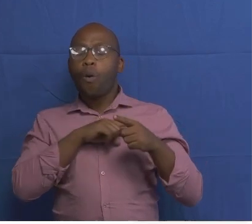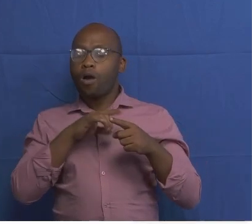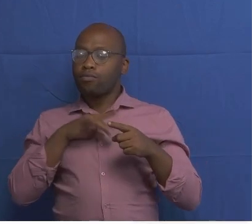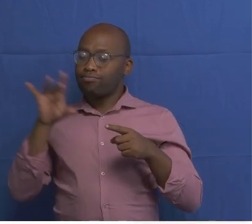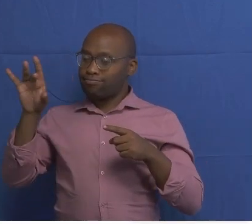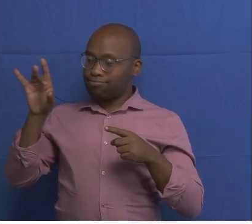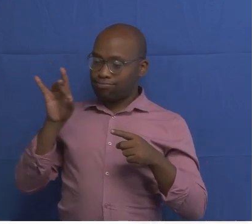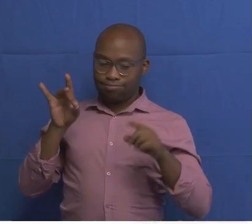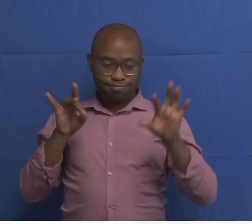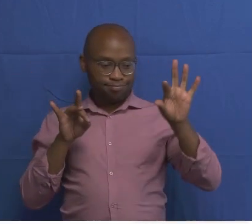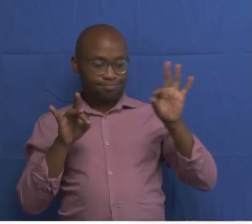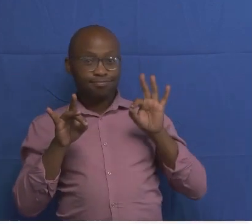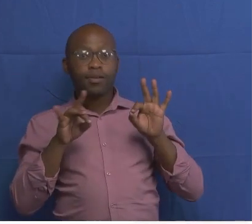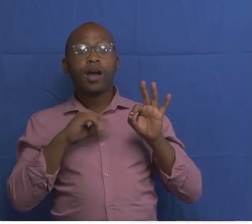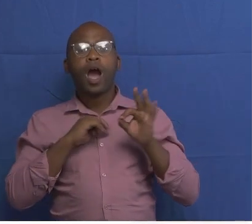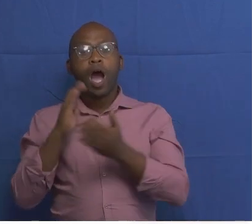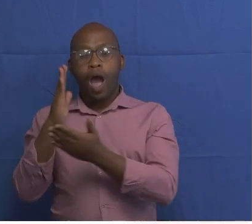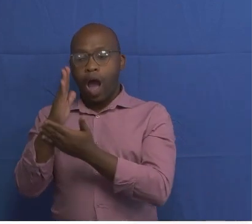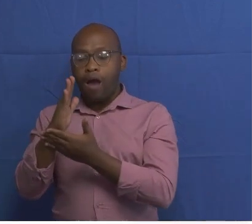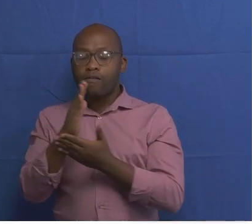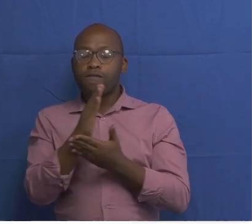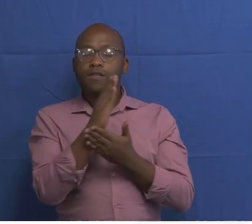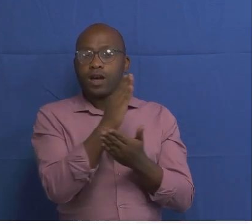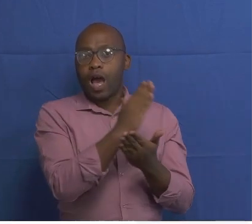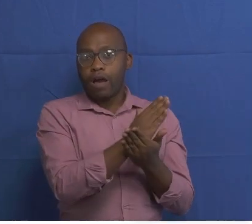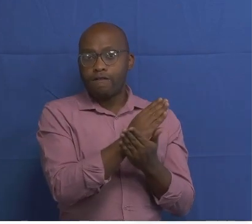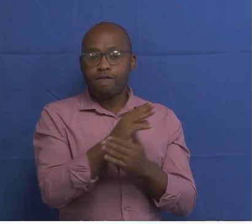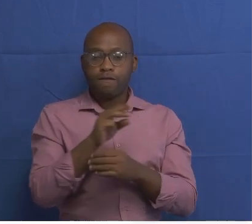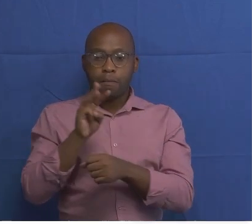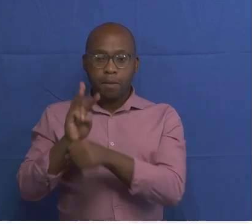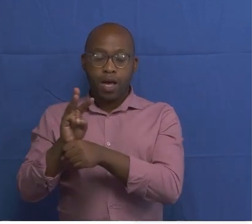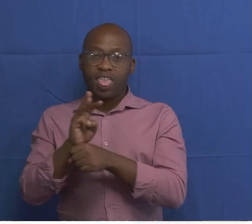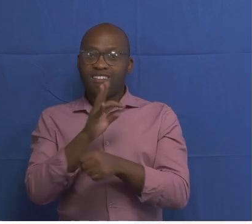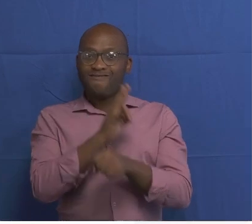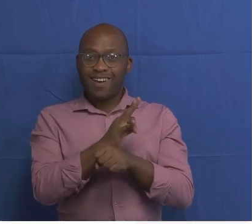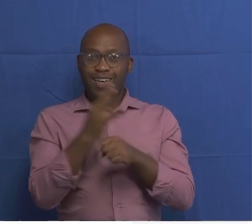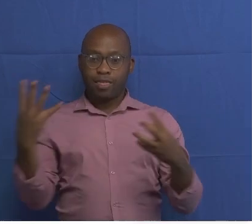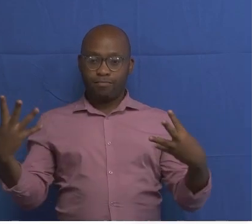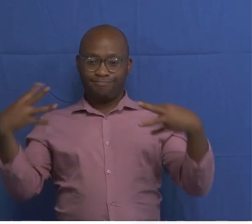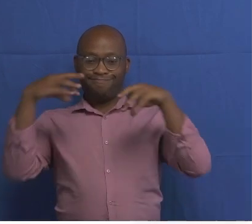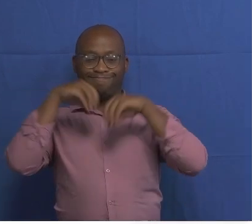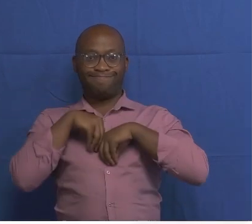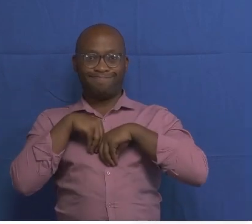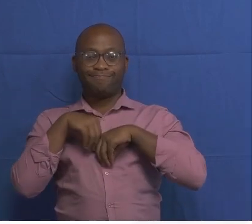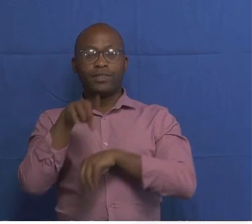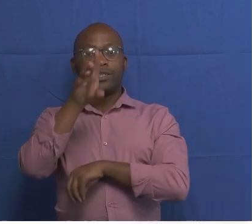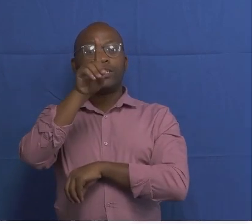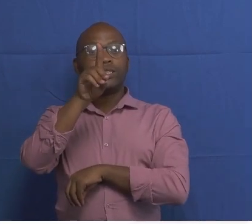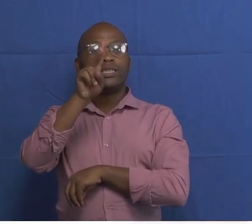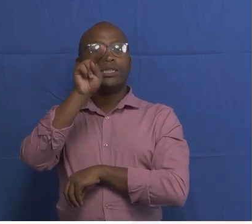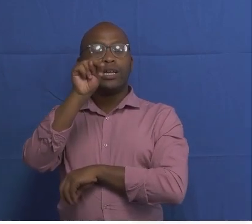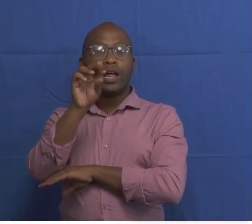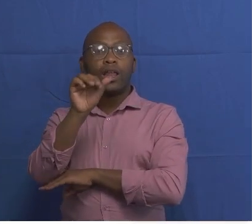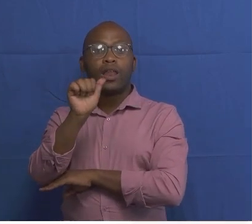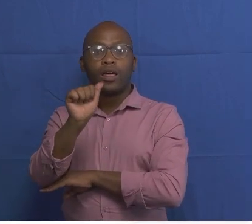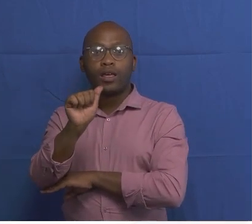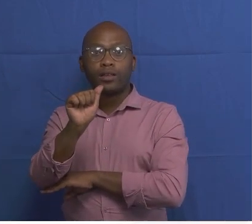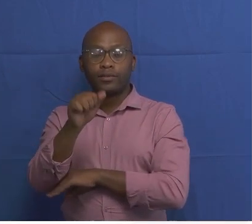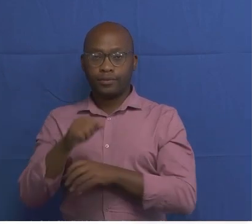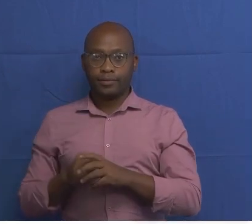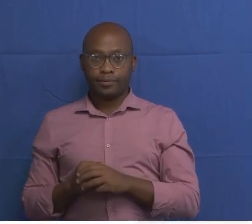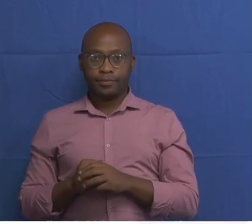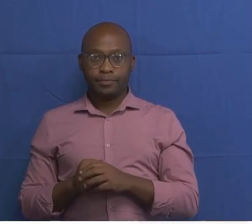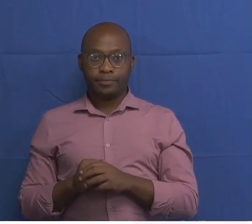they have received DNA from both the mother and the father. Now, if you look at this second